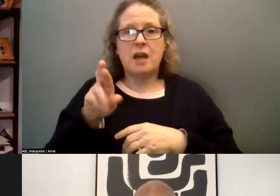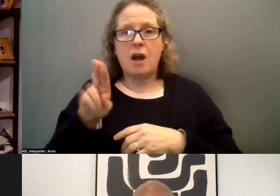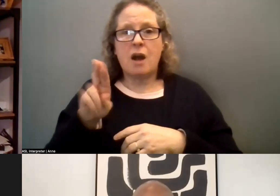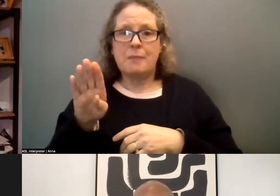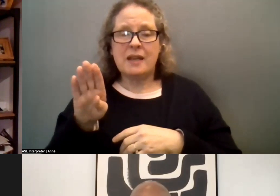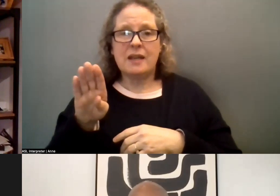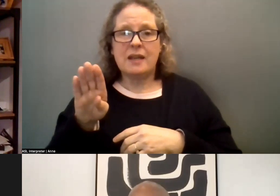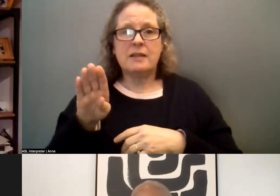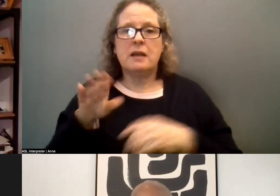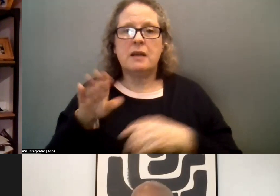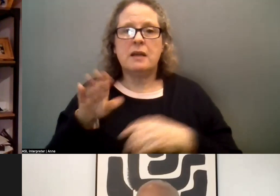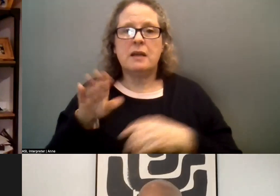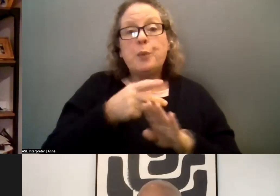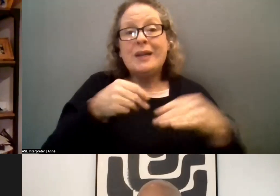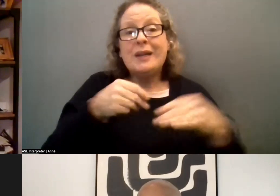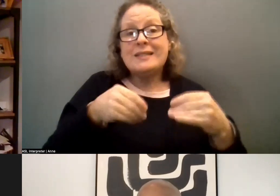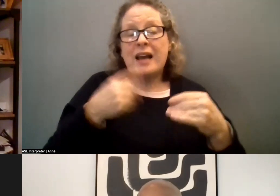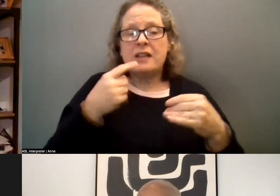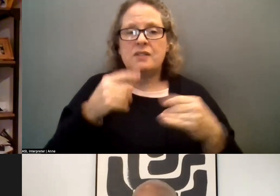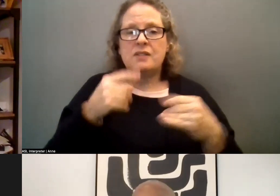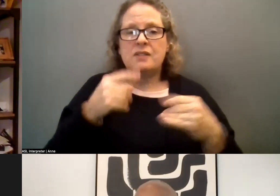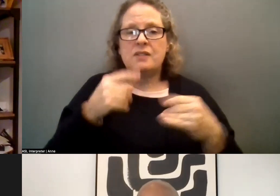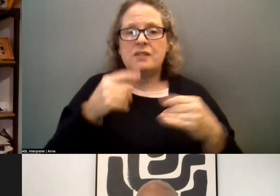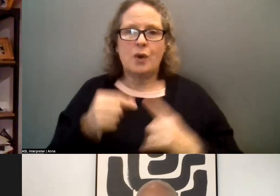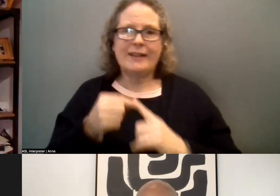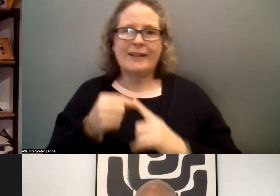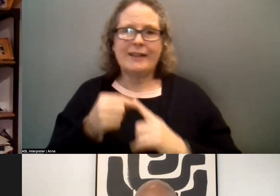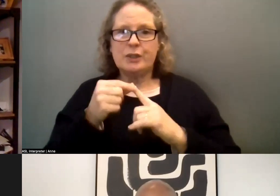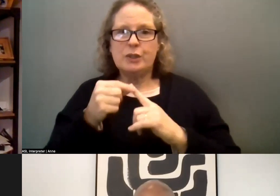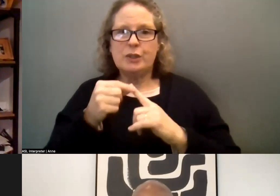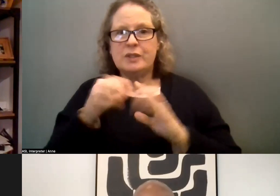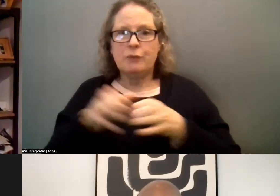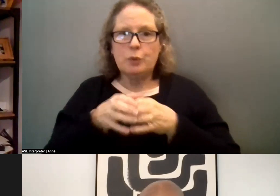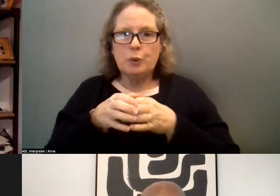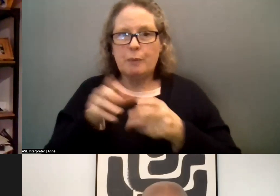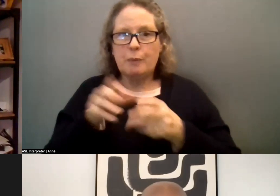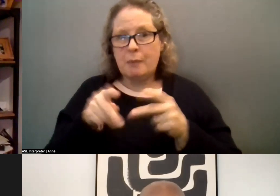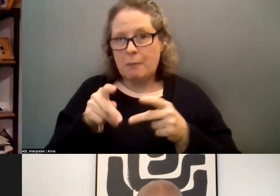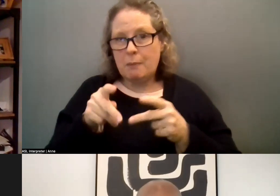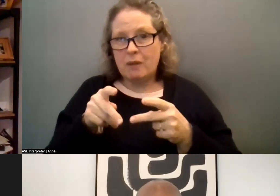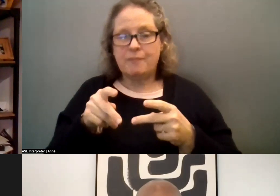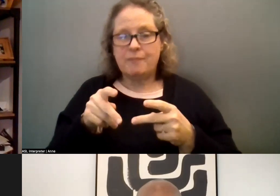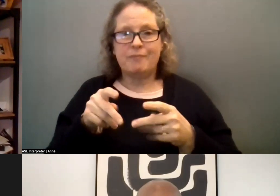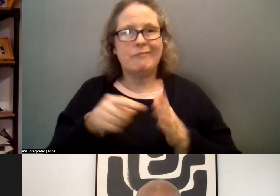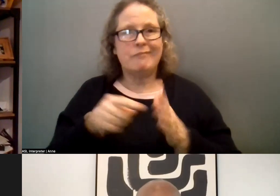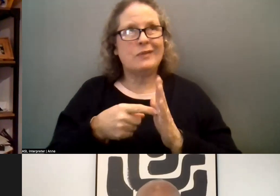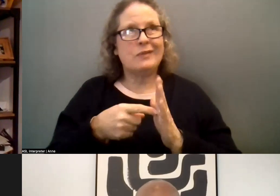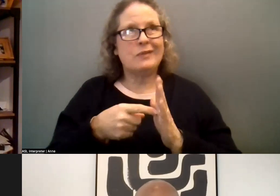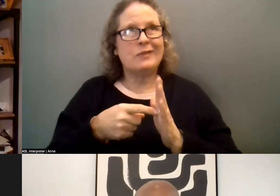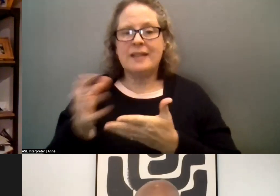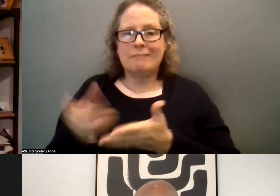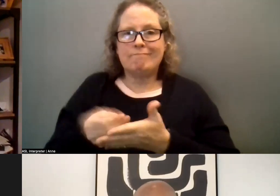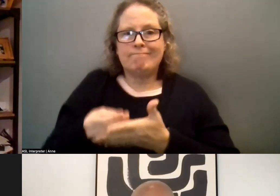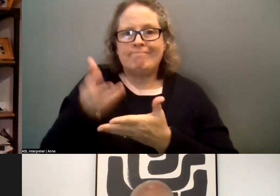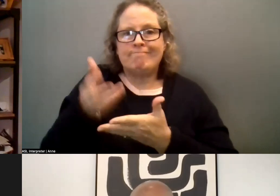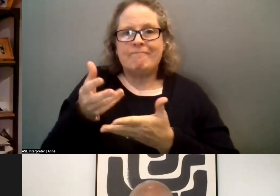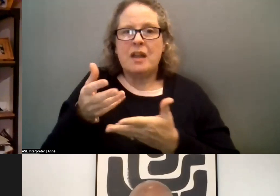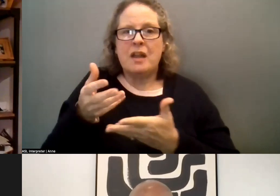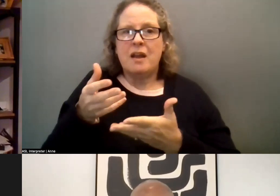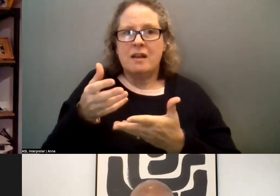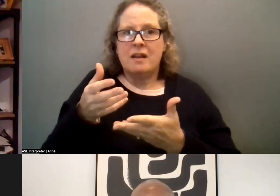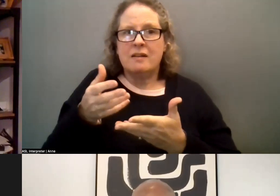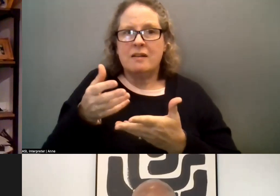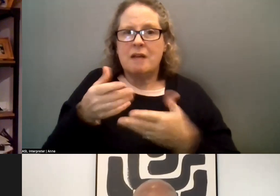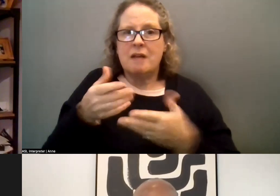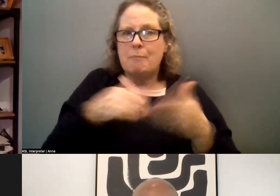pre-sales for an exclusive group of people? Like maybe that's a fundraising approach, but like people want to be Yeah, part of the